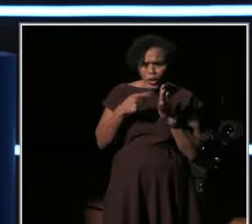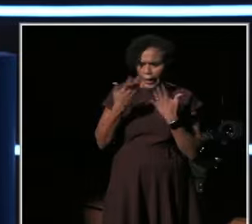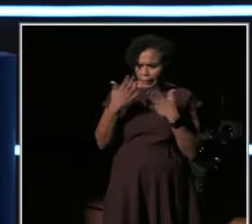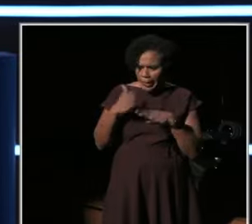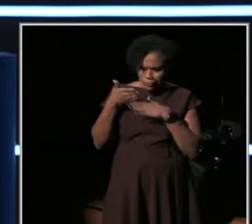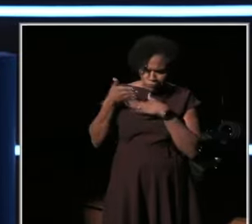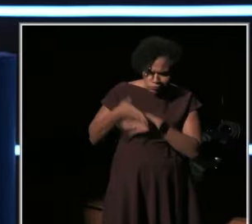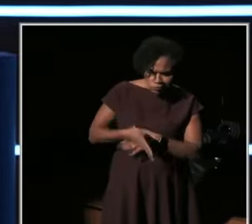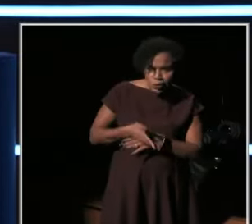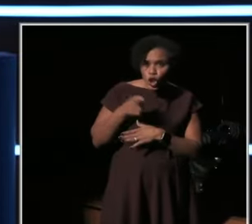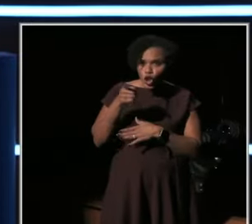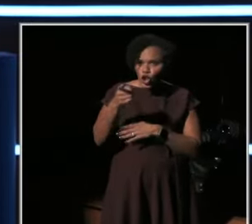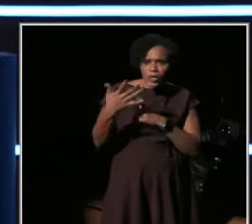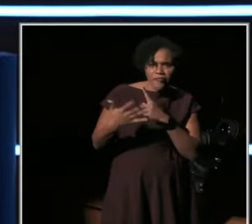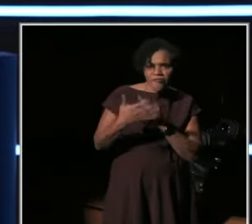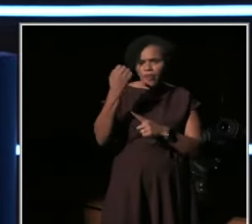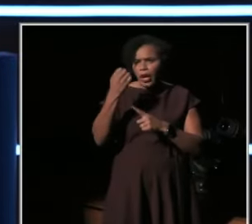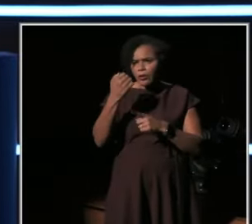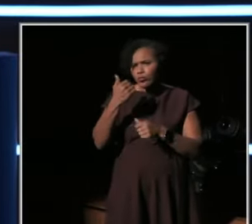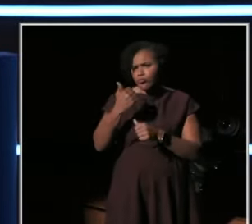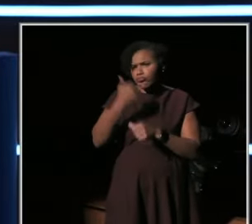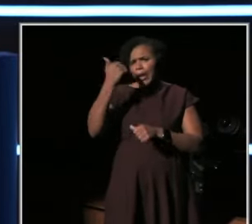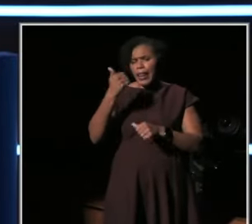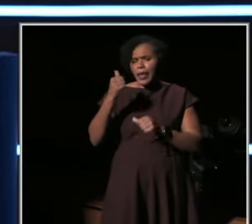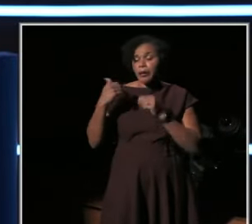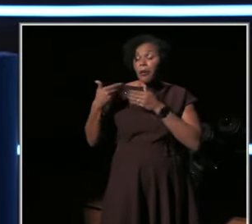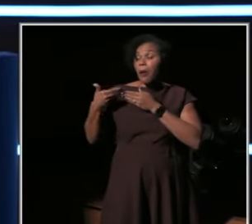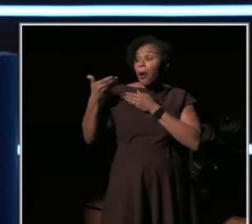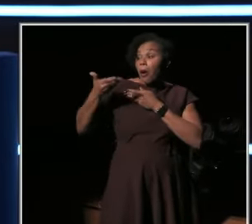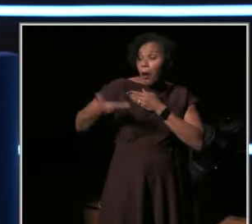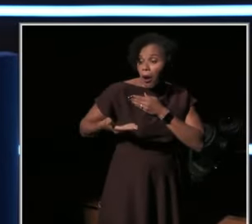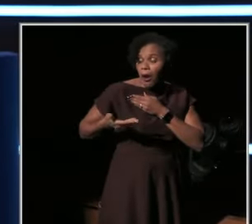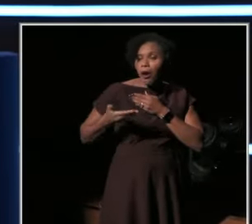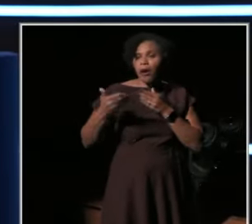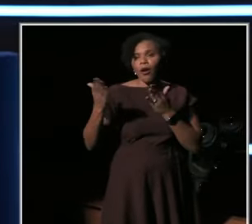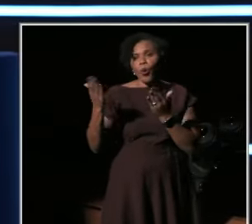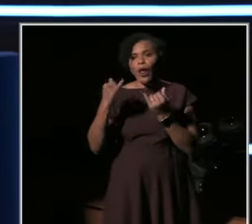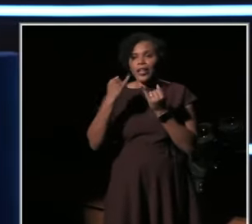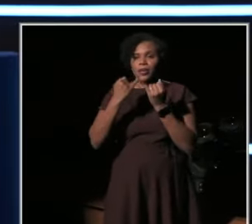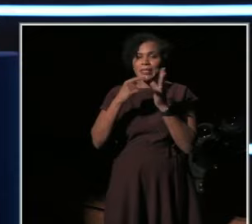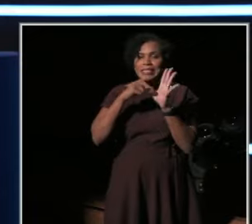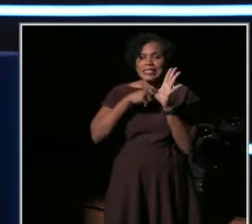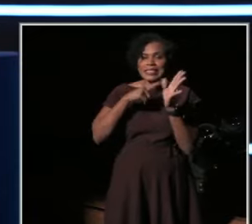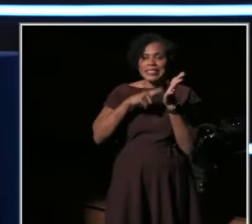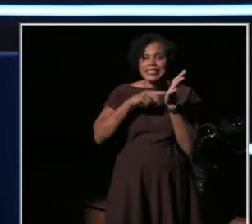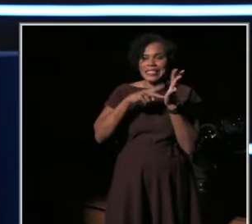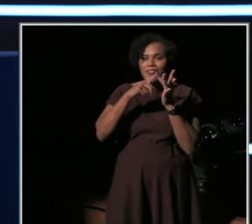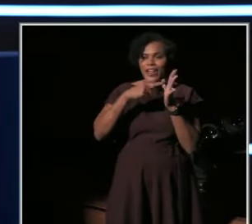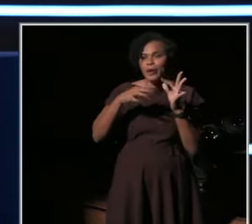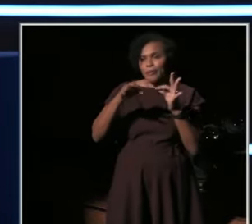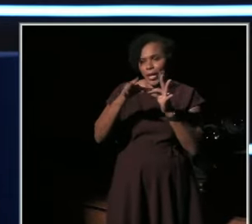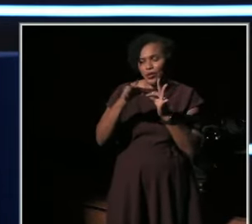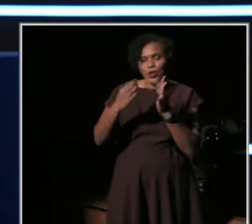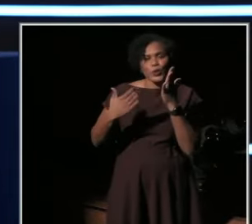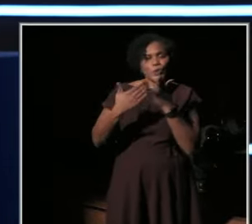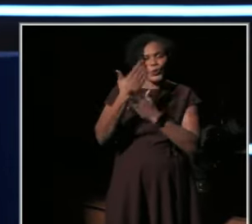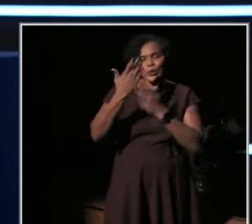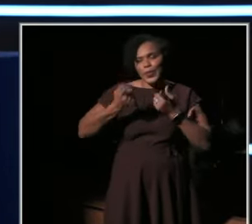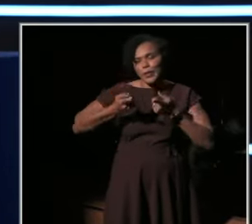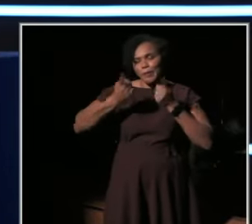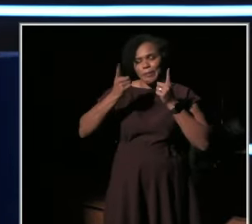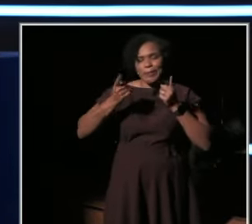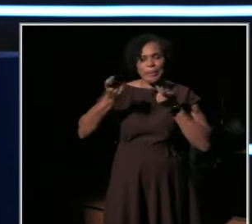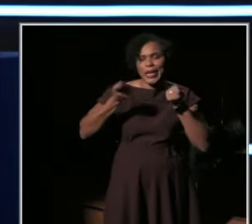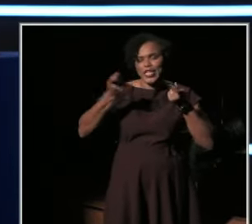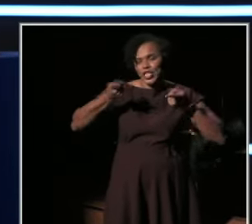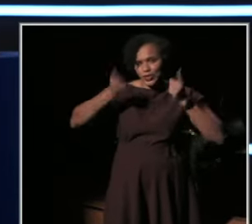helped us to find a brilliant successor, and we're delighted to welcome Sylvia Bednarz as our new Managing Director. Many of you will know